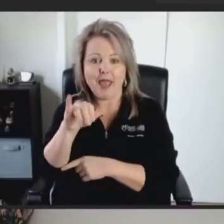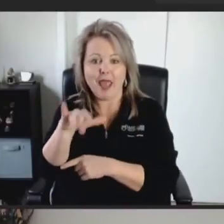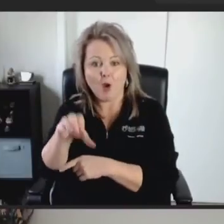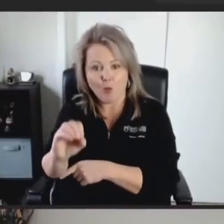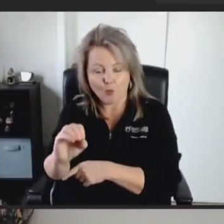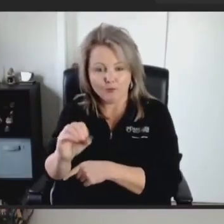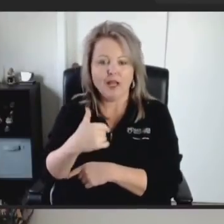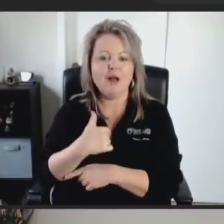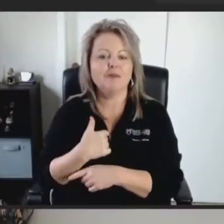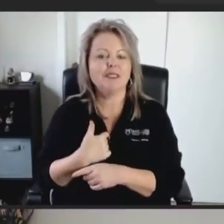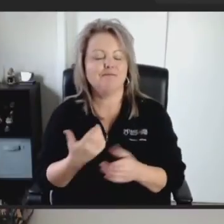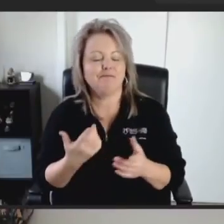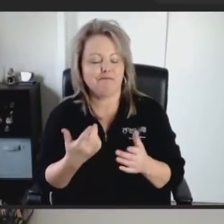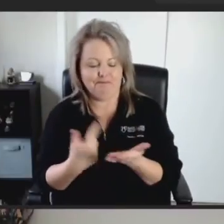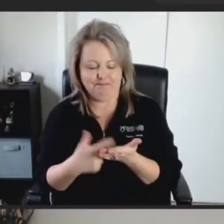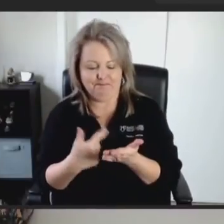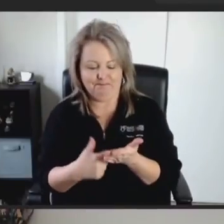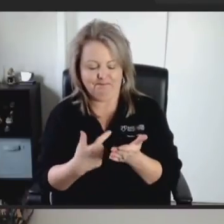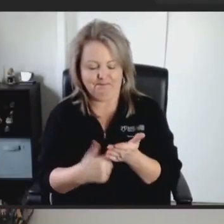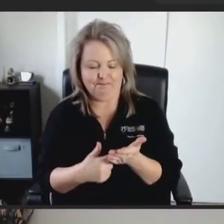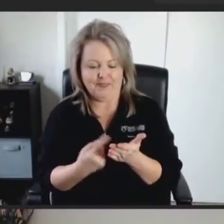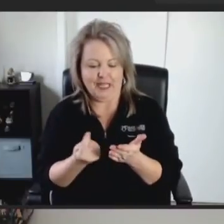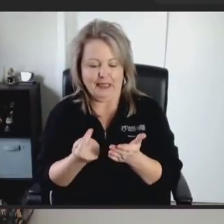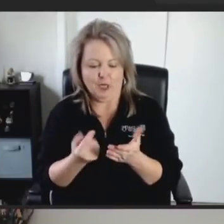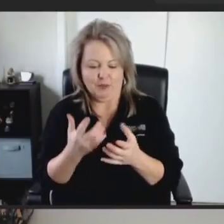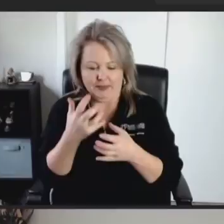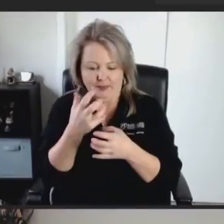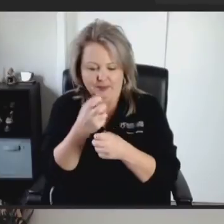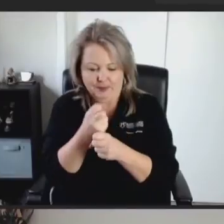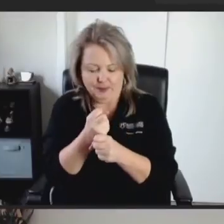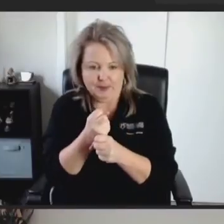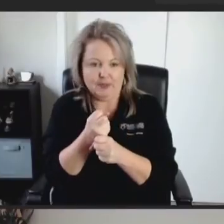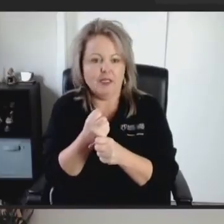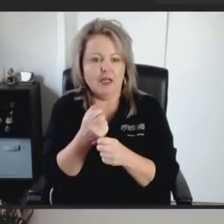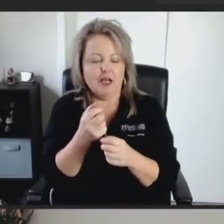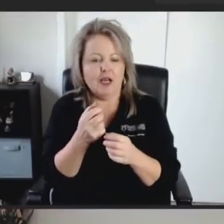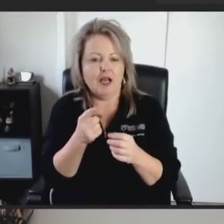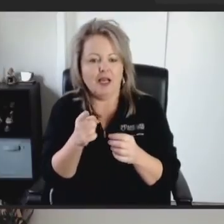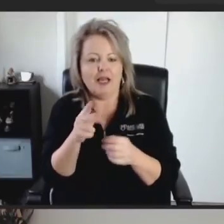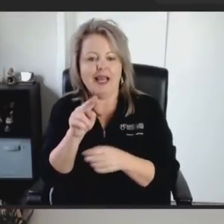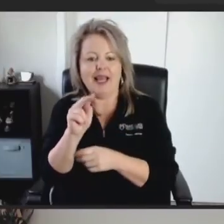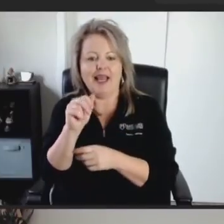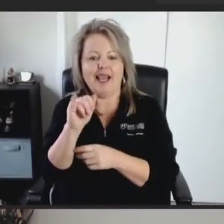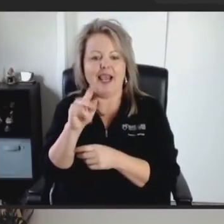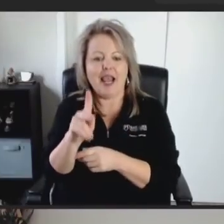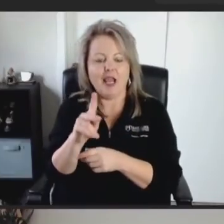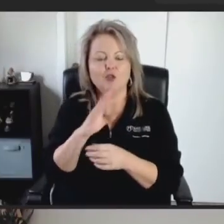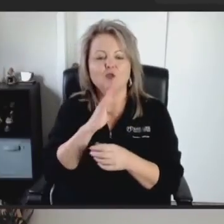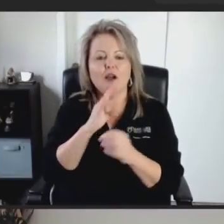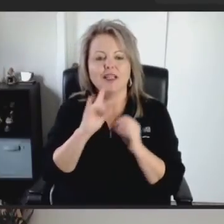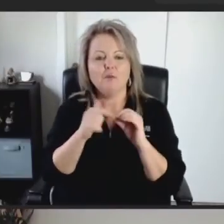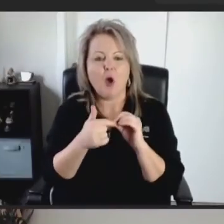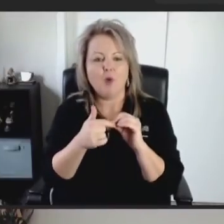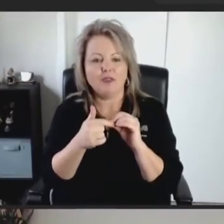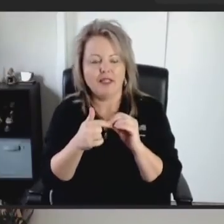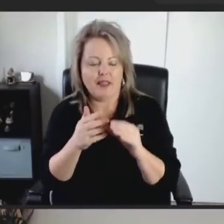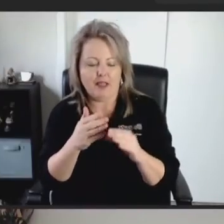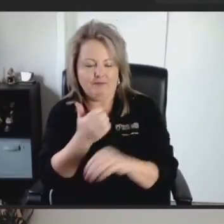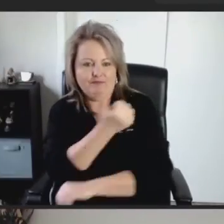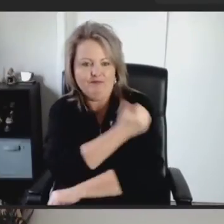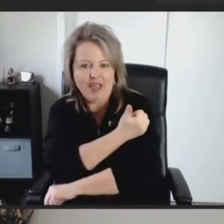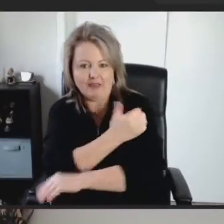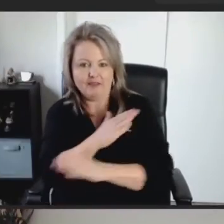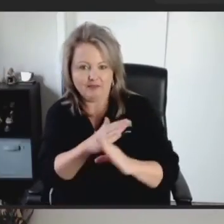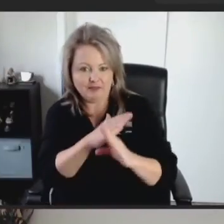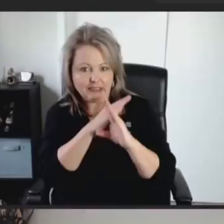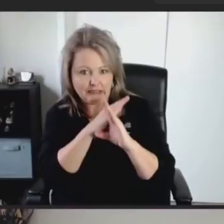bit of overview. Dr. Knight kind of gave a little head start on a little bit of the vaccines that we